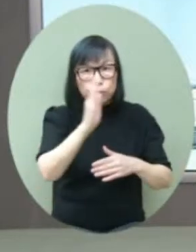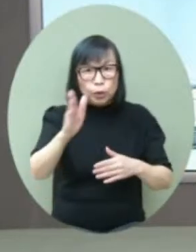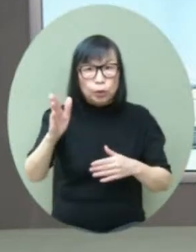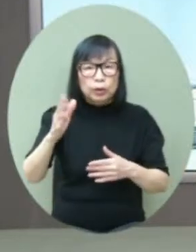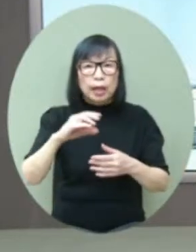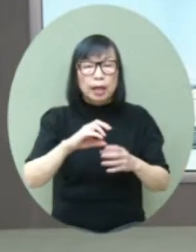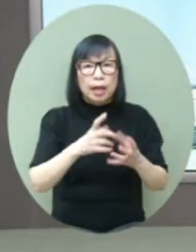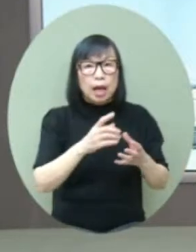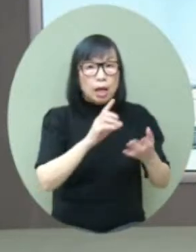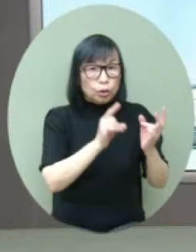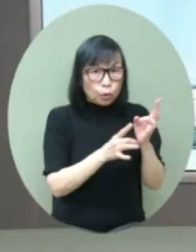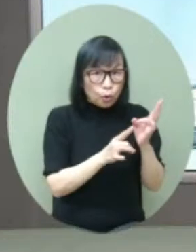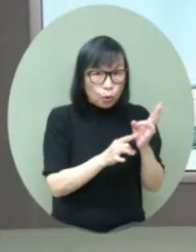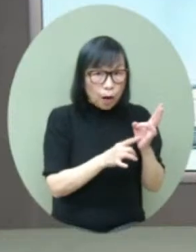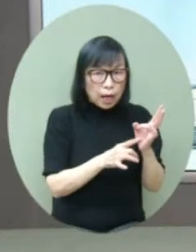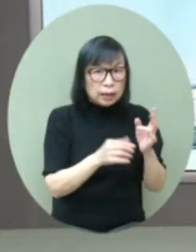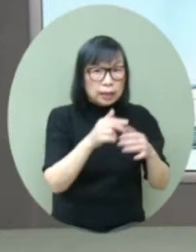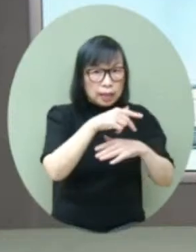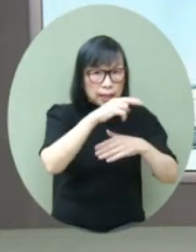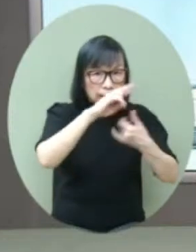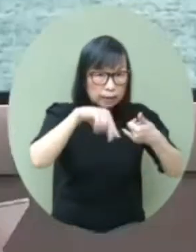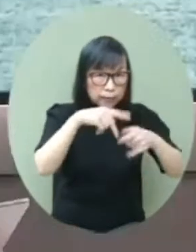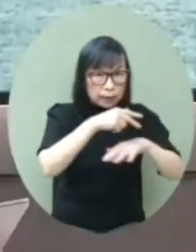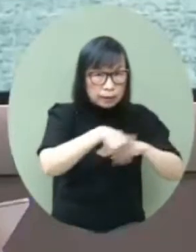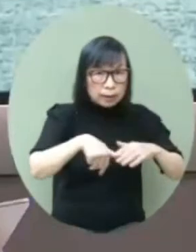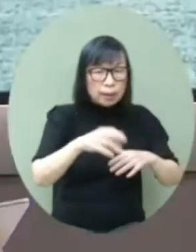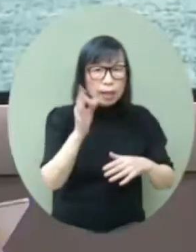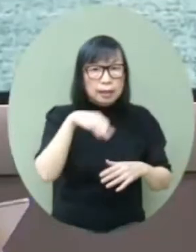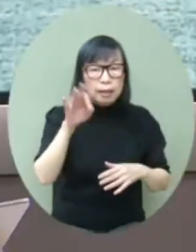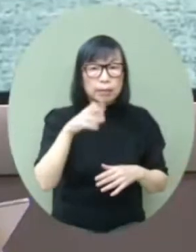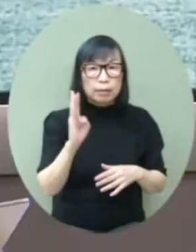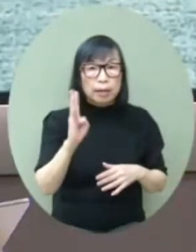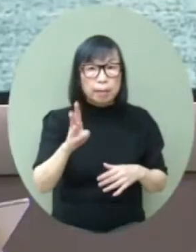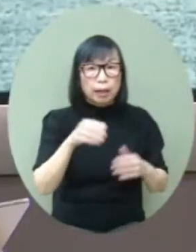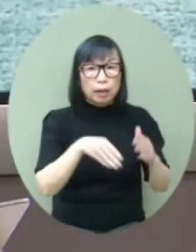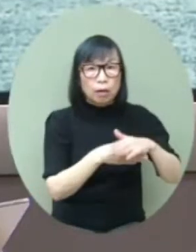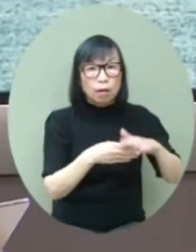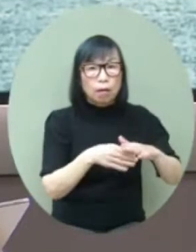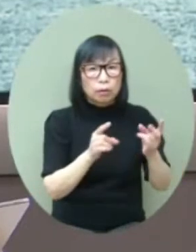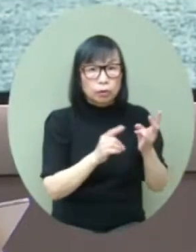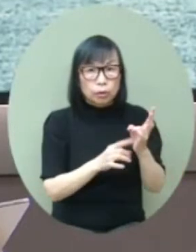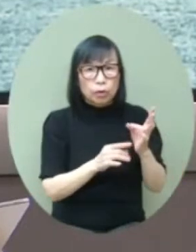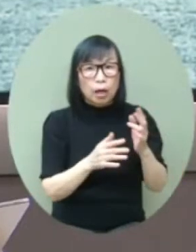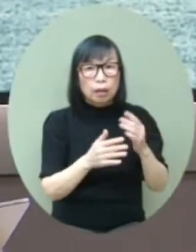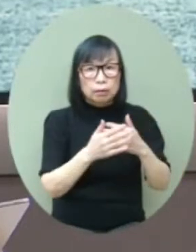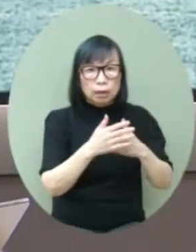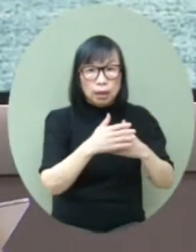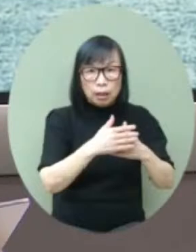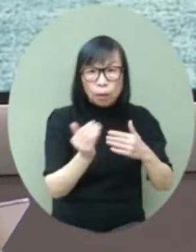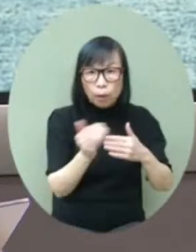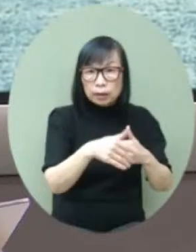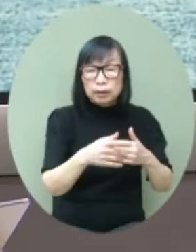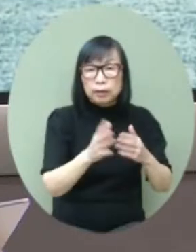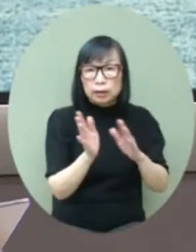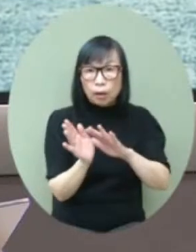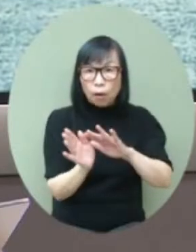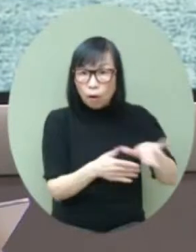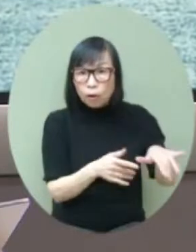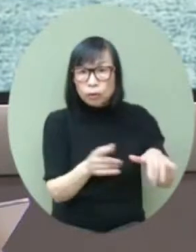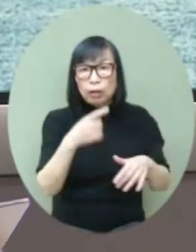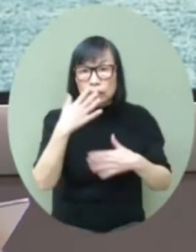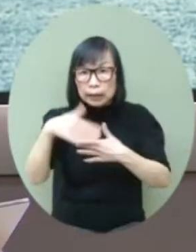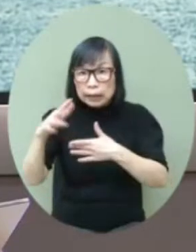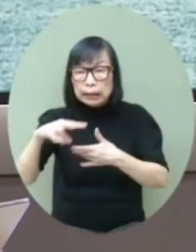Regarding our quarantine facilities, at Penny Bay, we have about 3,400 units, but other than Penny Bay, we also